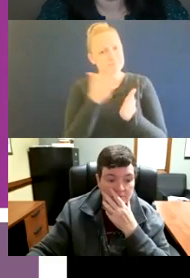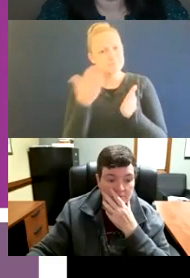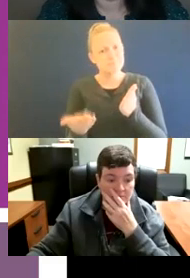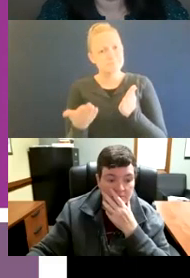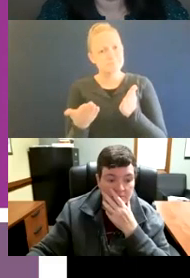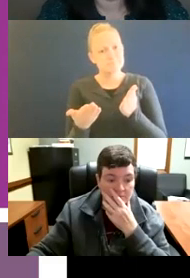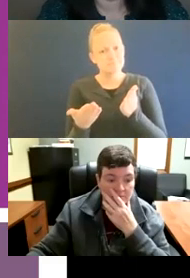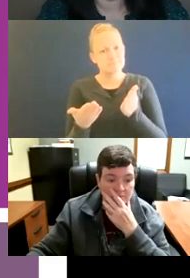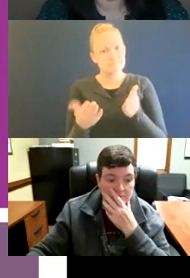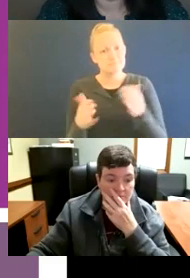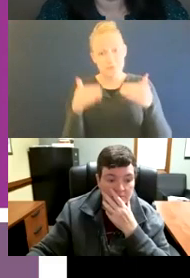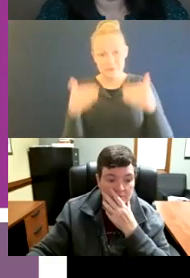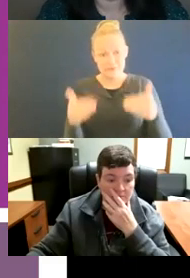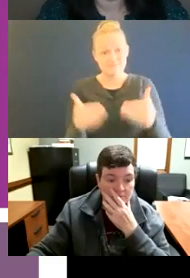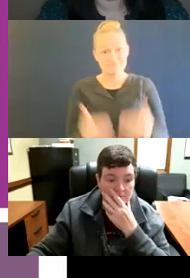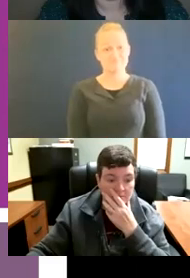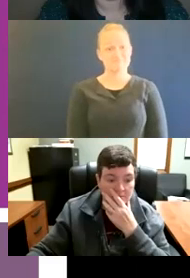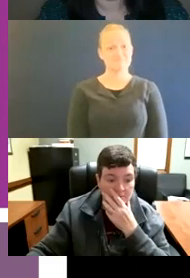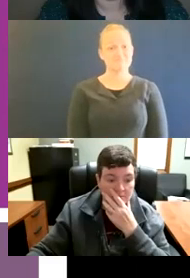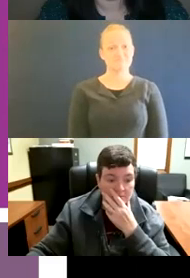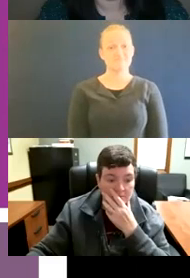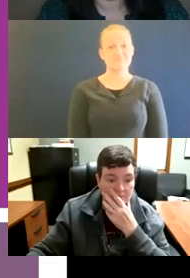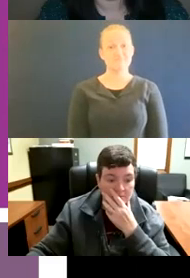There you go, or you just turn it.